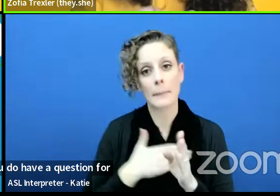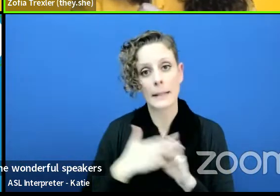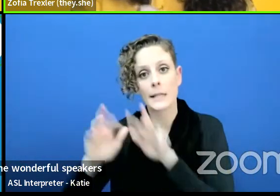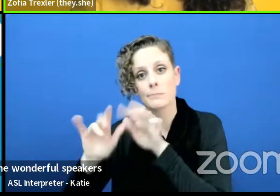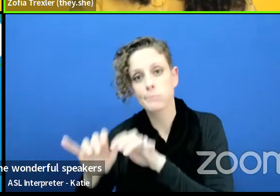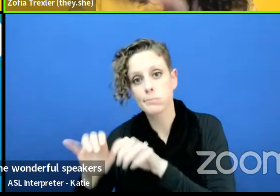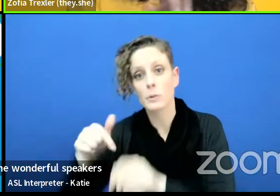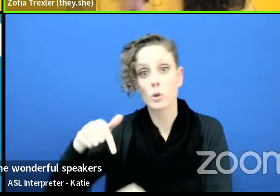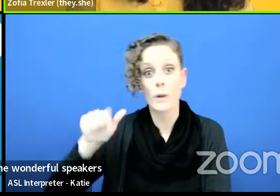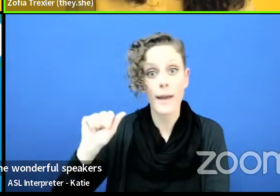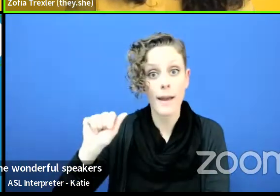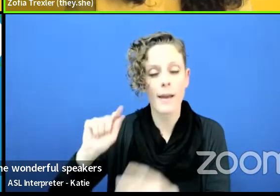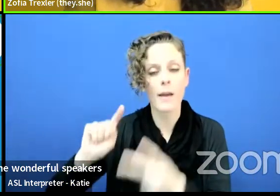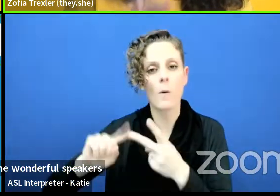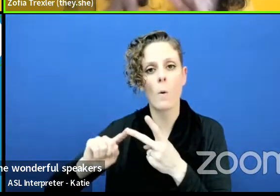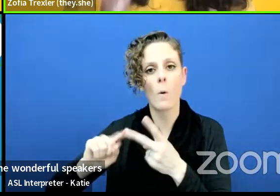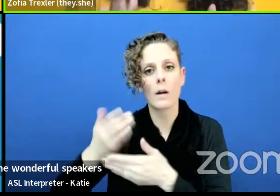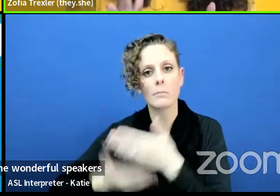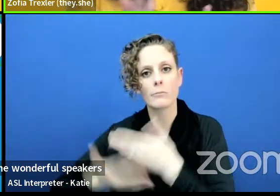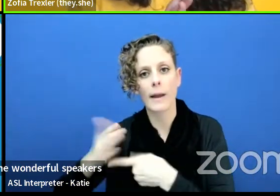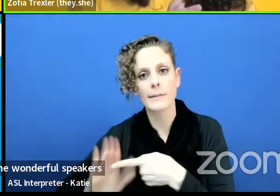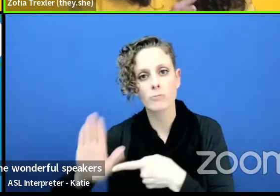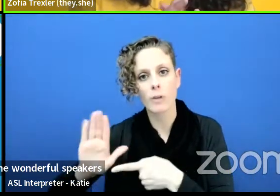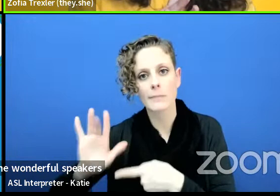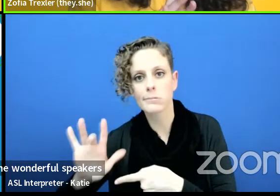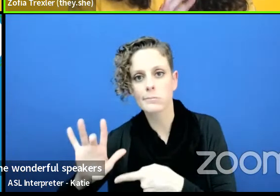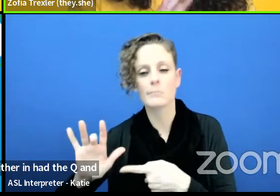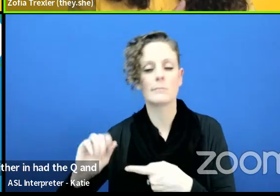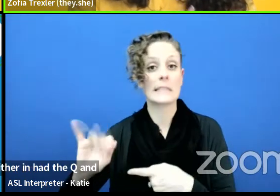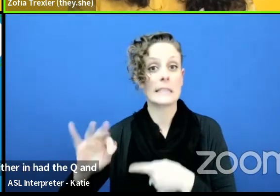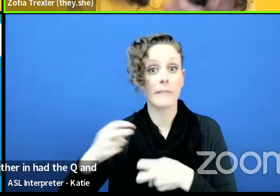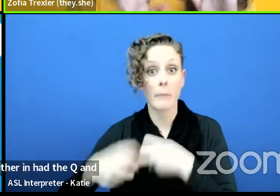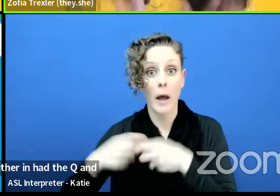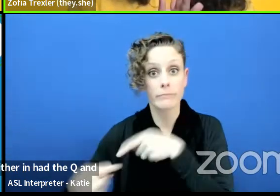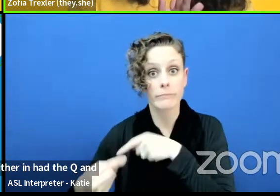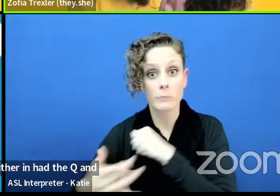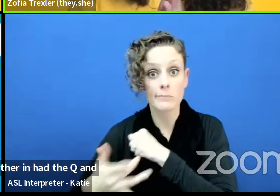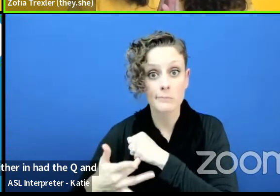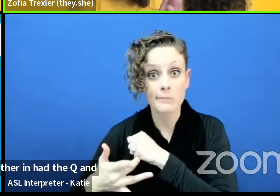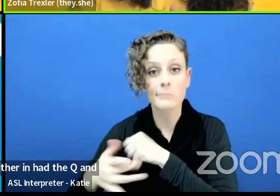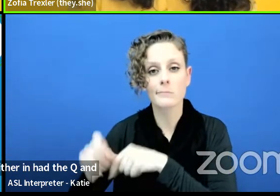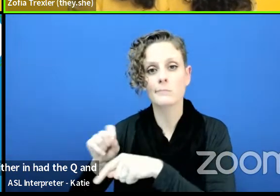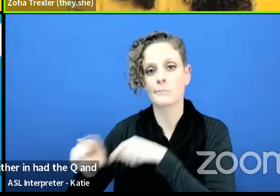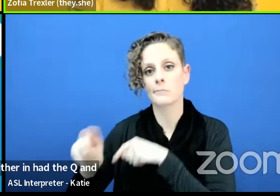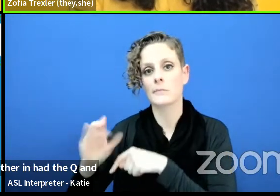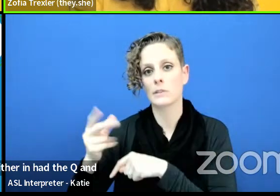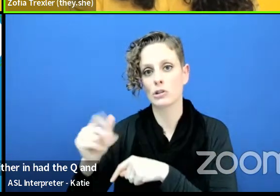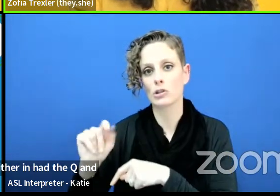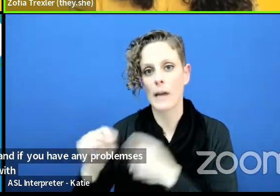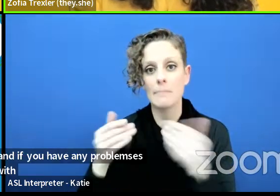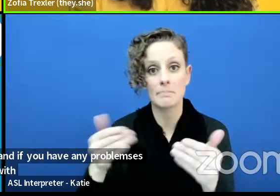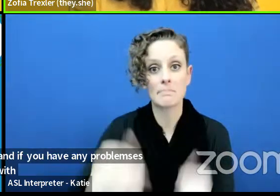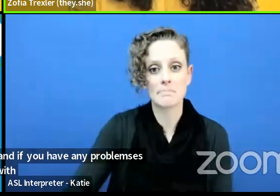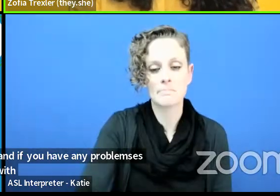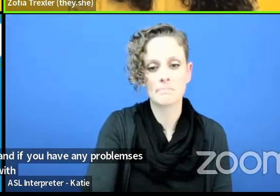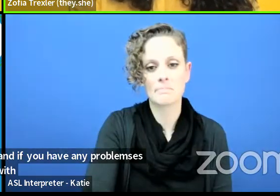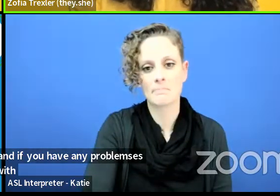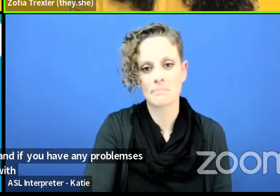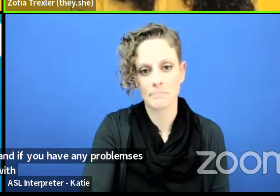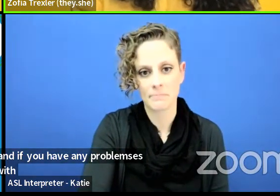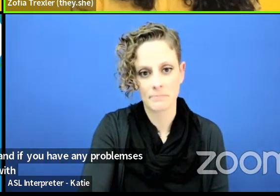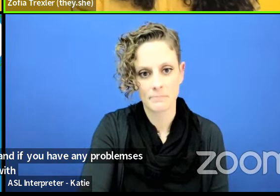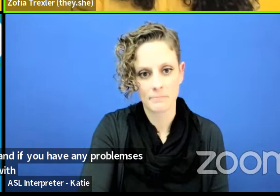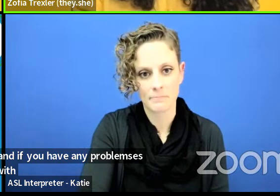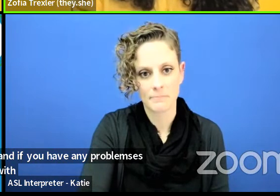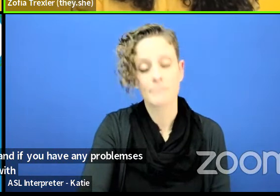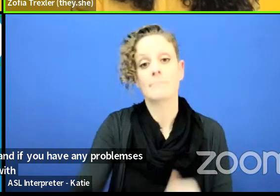in the Q&A box or raise your hand. And if you have any problems with that, make sure to vocalize it in the chat. So our next